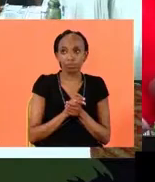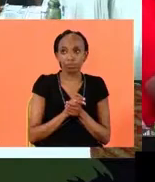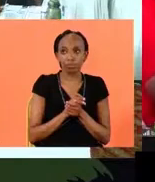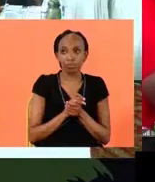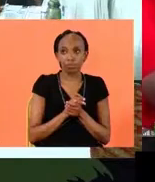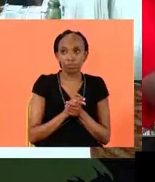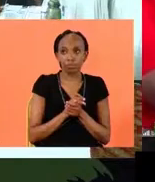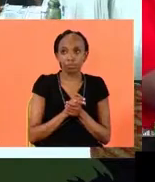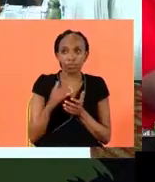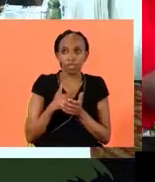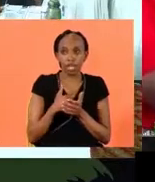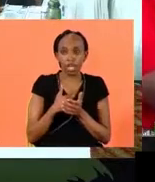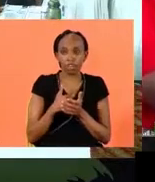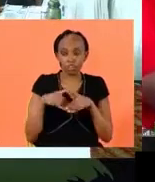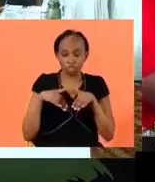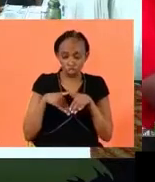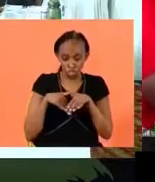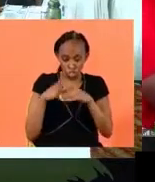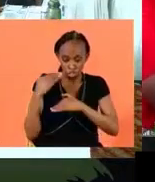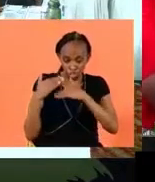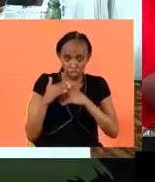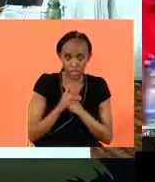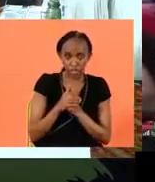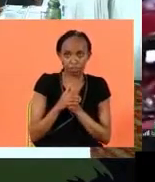And I have closely followed